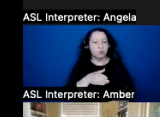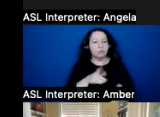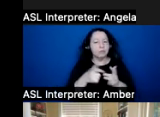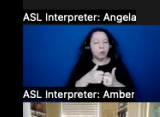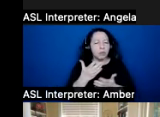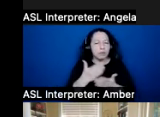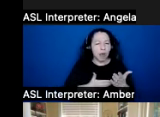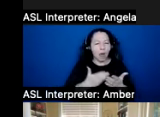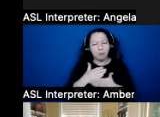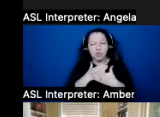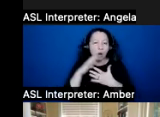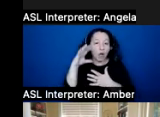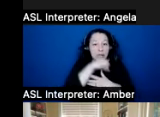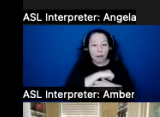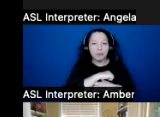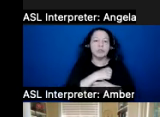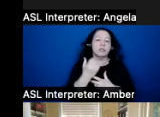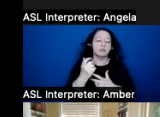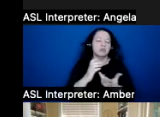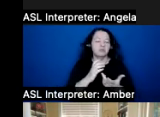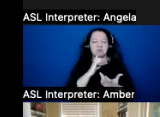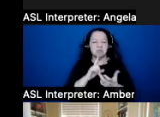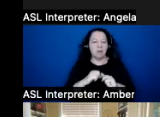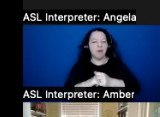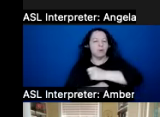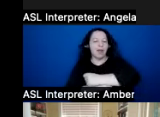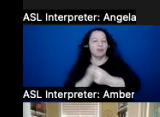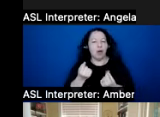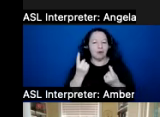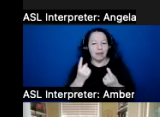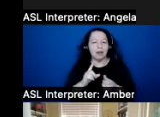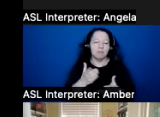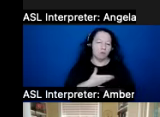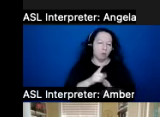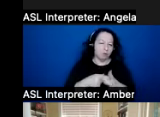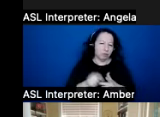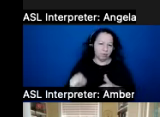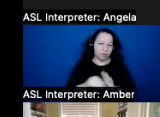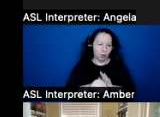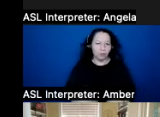kind of assumptions or baseline understandings to start this module.